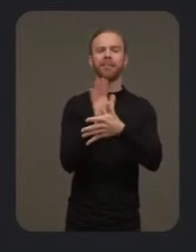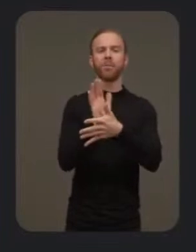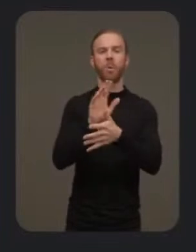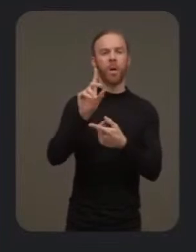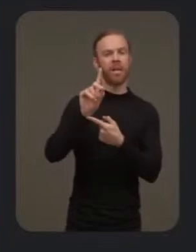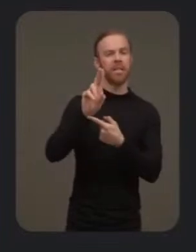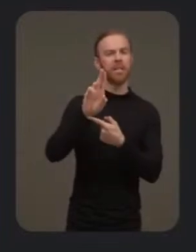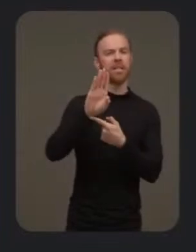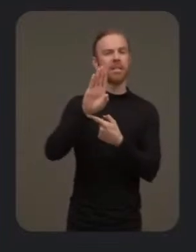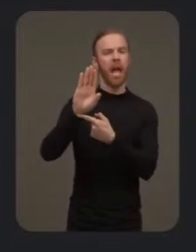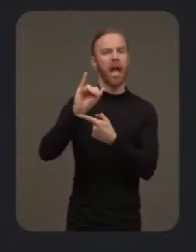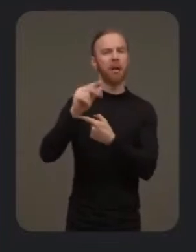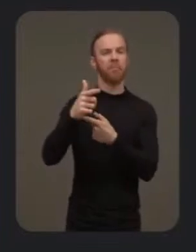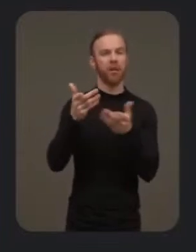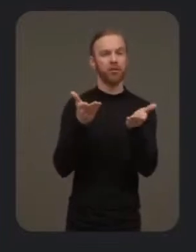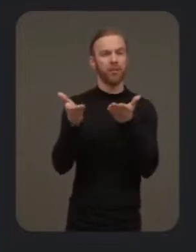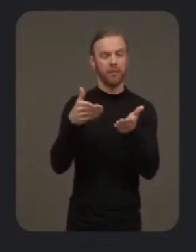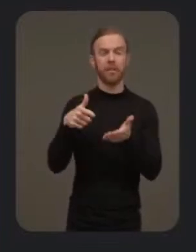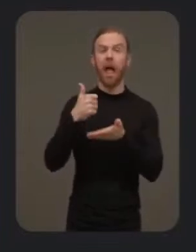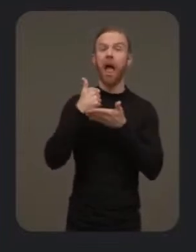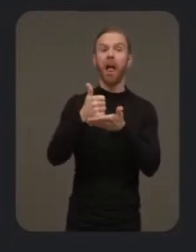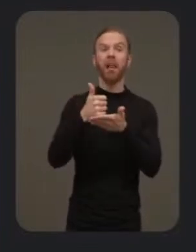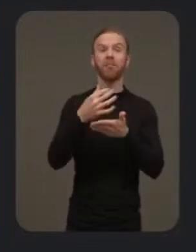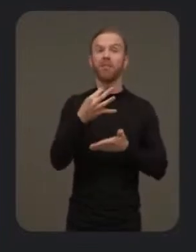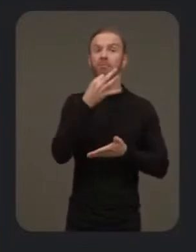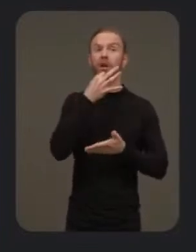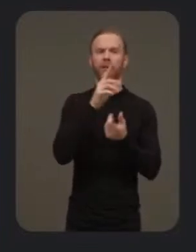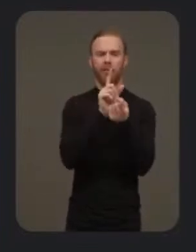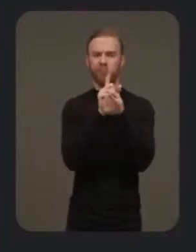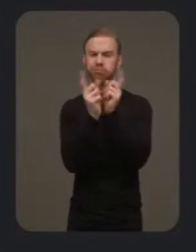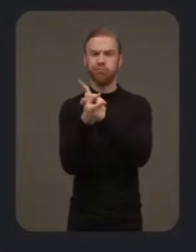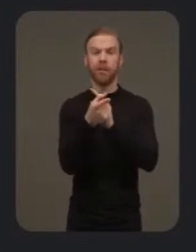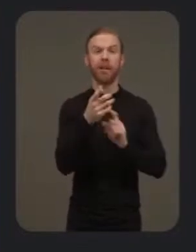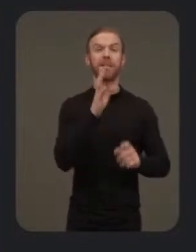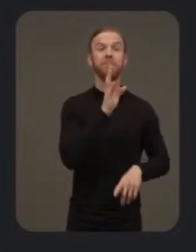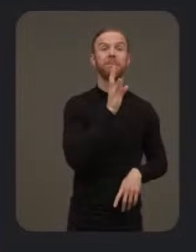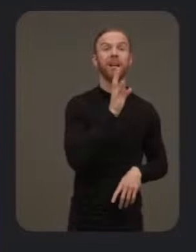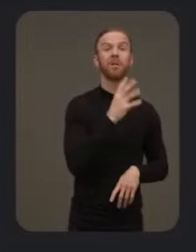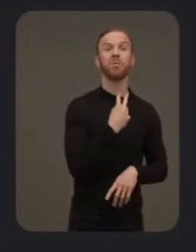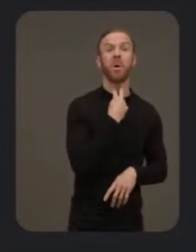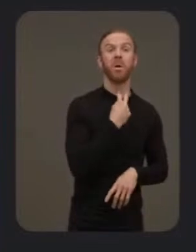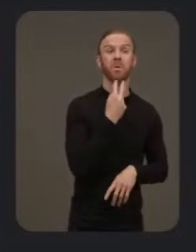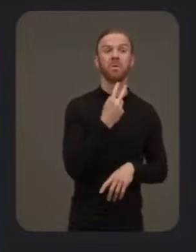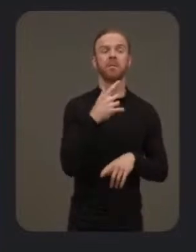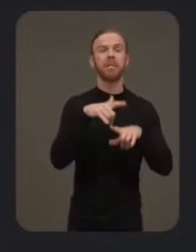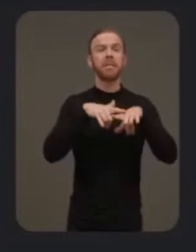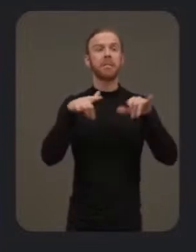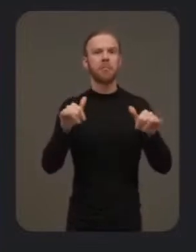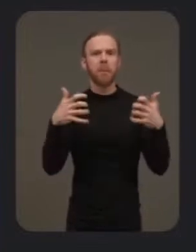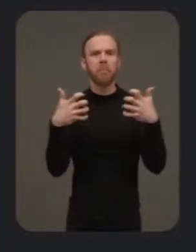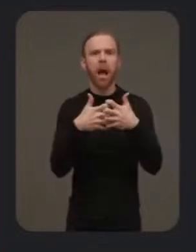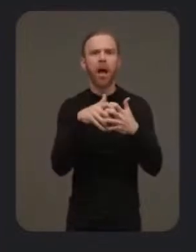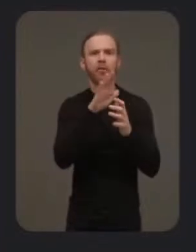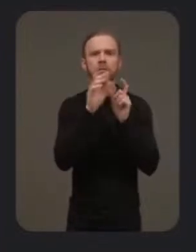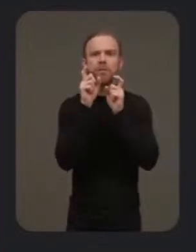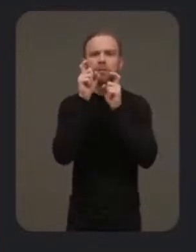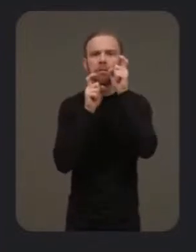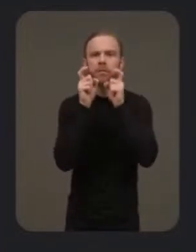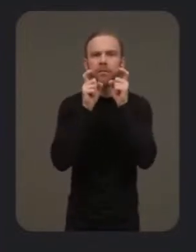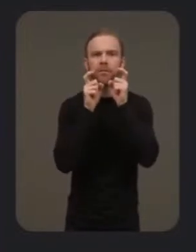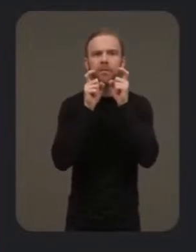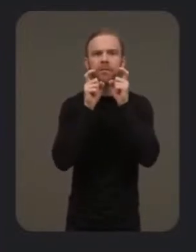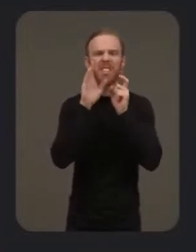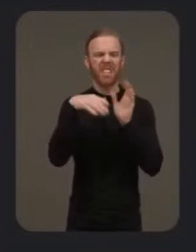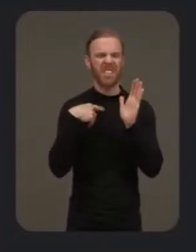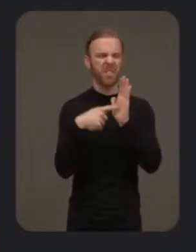service that helps experts translate a speaker's voice while also matching their lip movements. Let me show you how